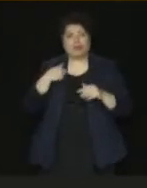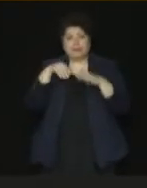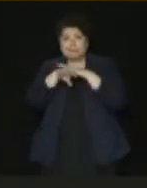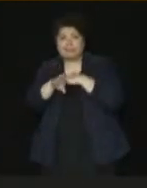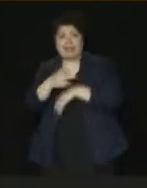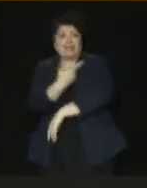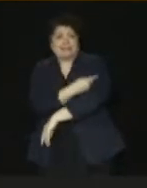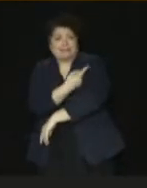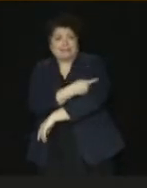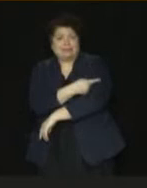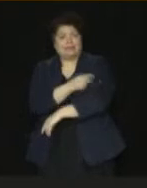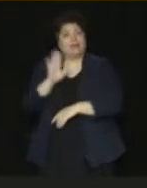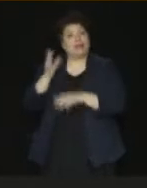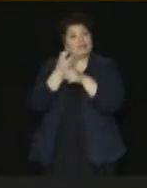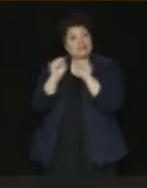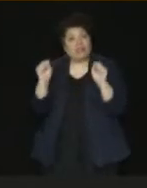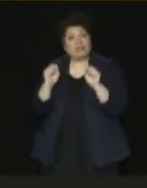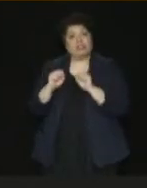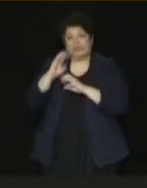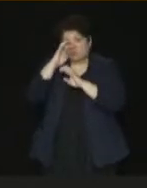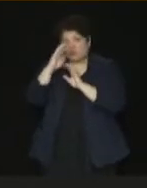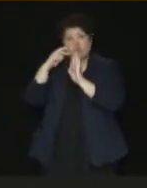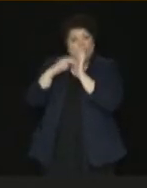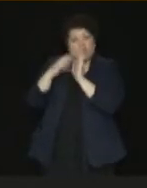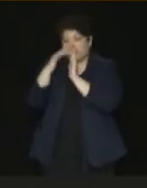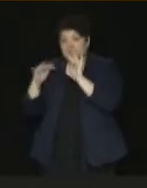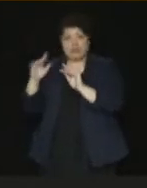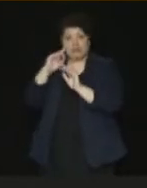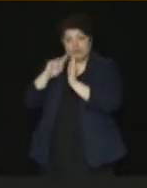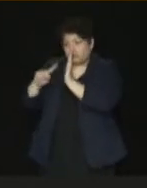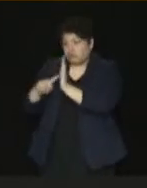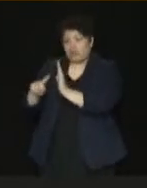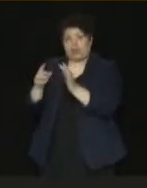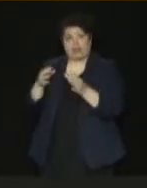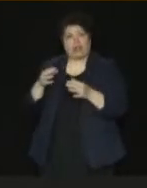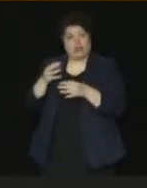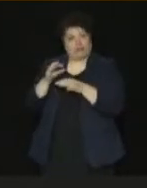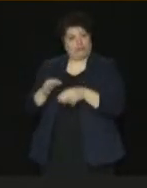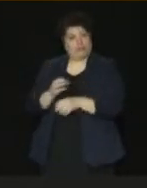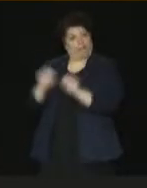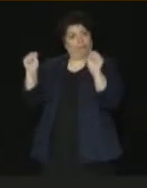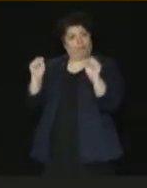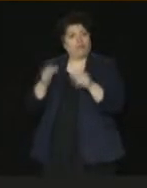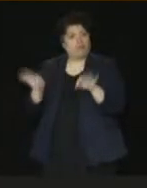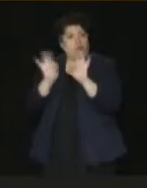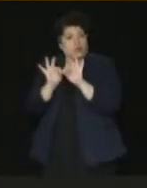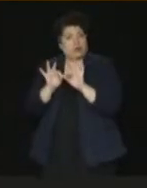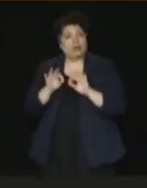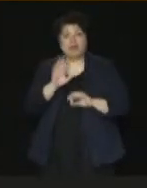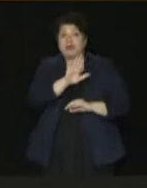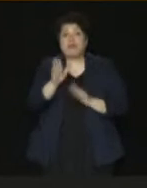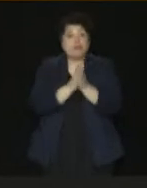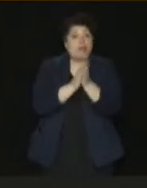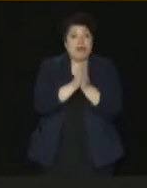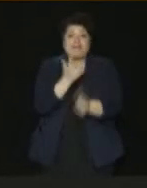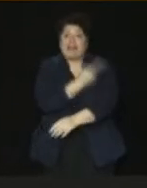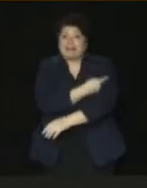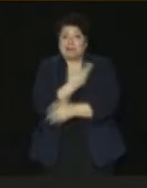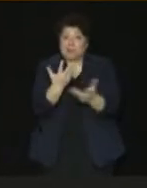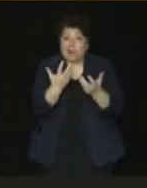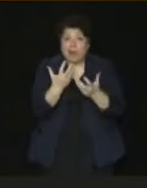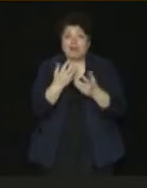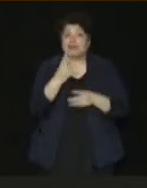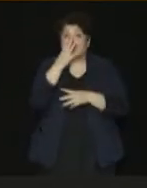place, and why it's such a good idea to get your shot. No one who wants a vaccine will be left behind. No